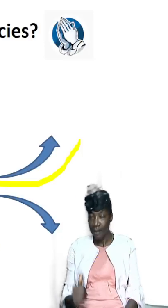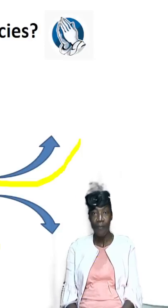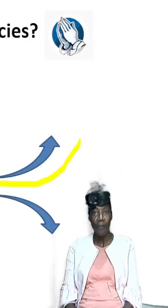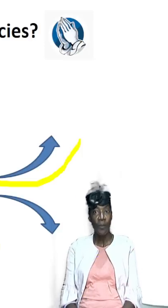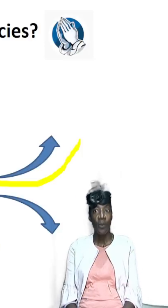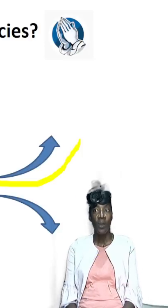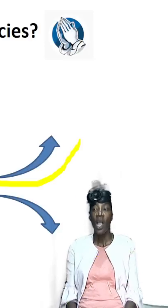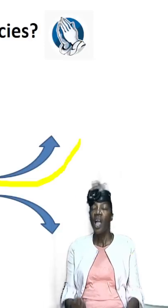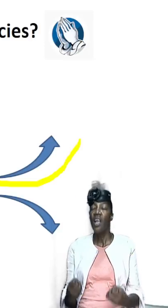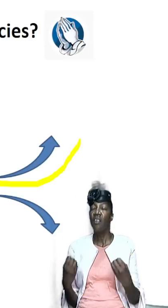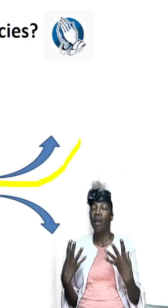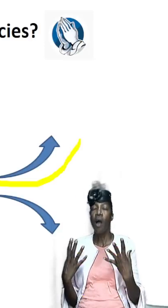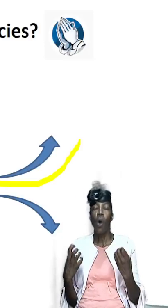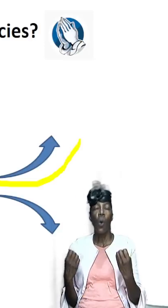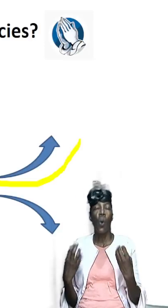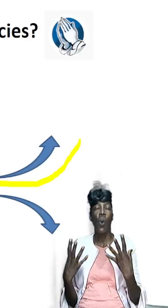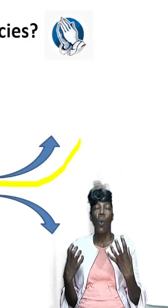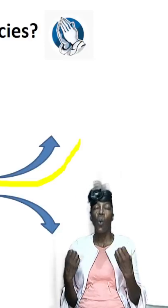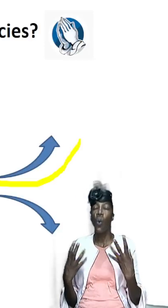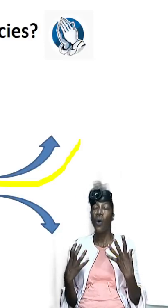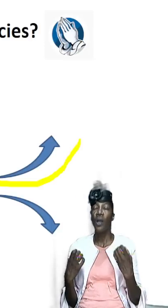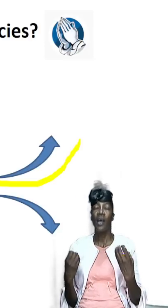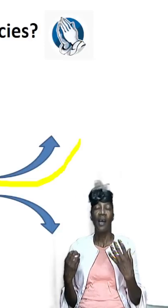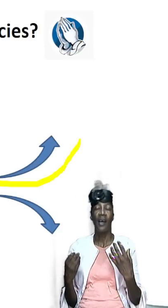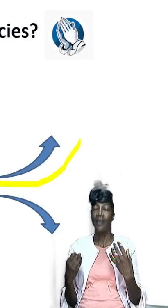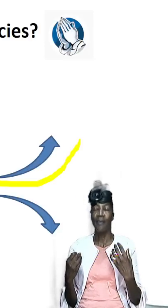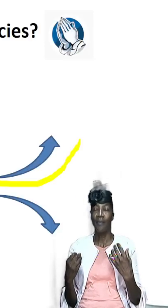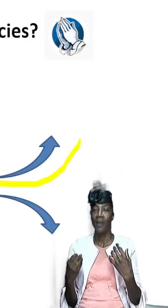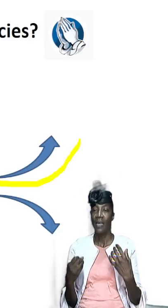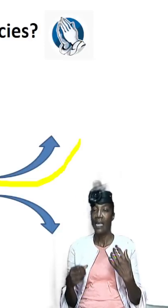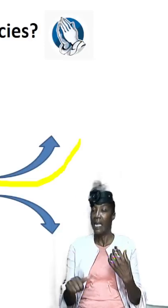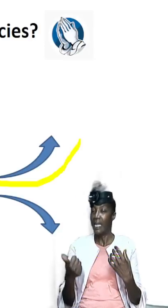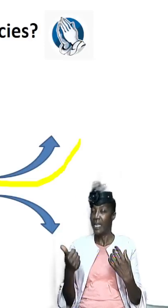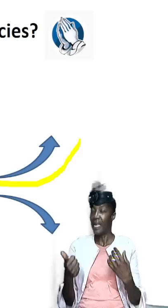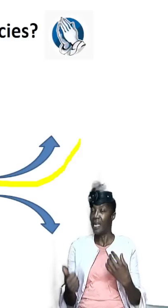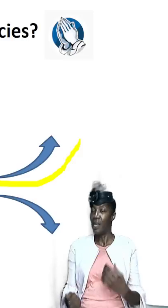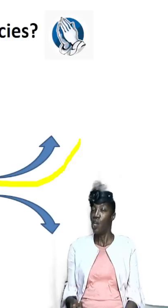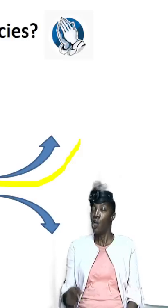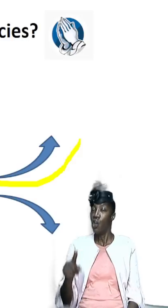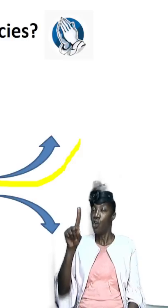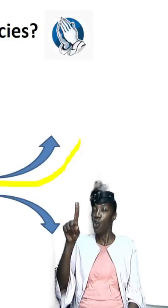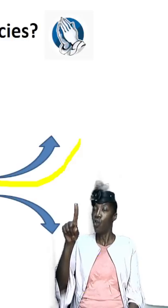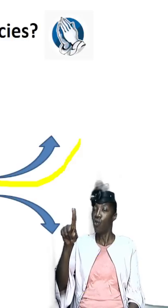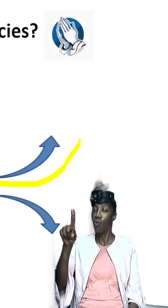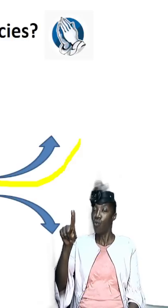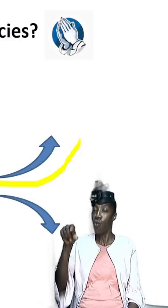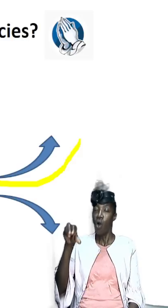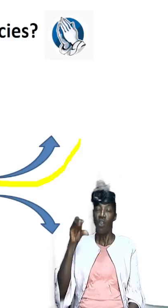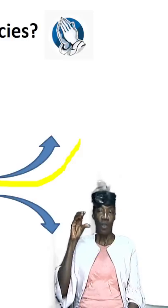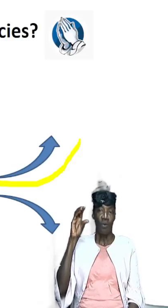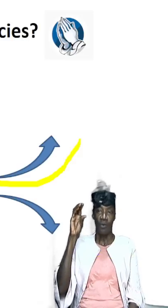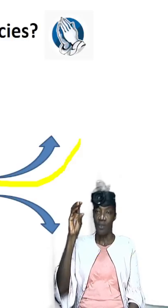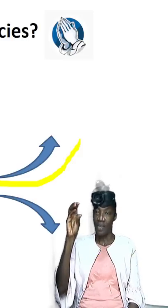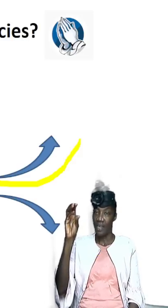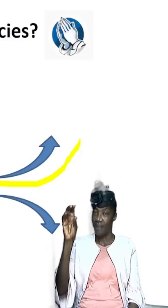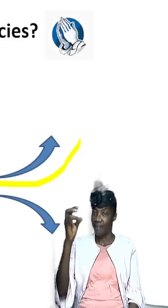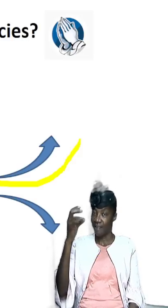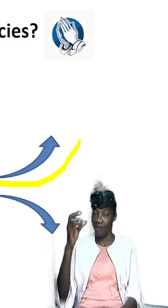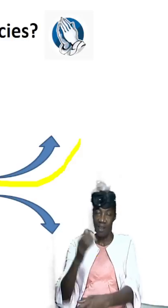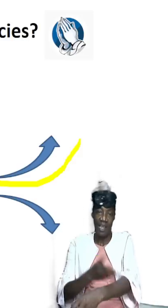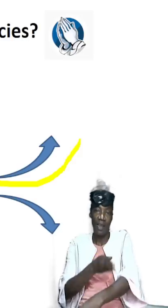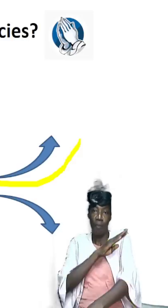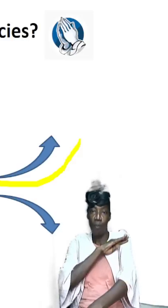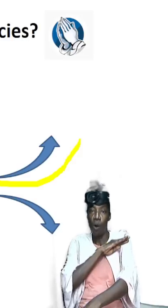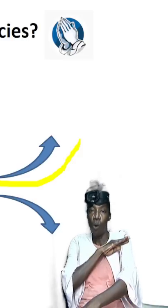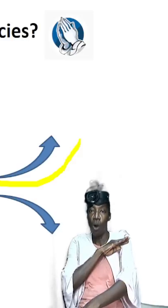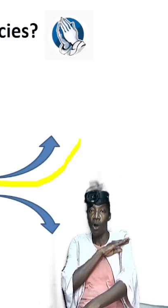a whole lot. Remember, we said 10 to the 2017 power. So a whole lot of combination. But those that